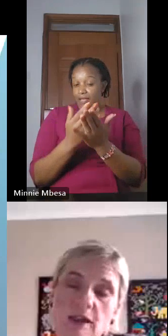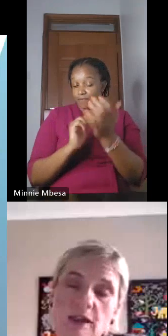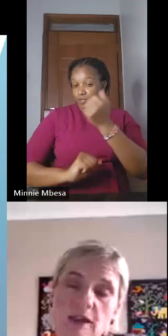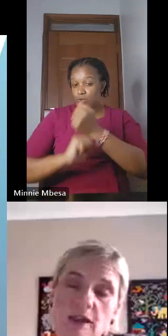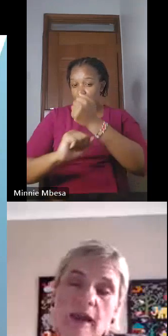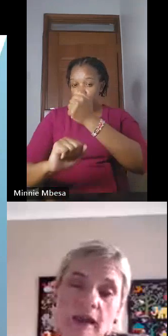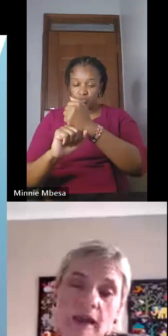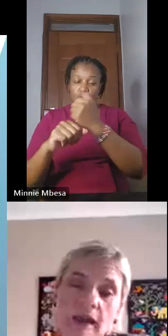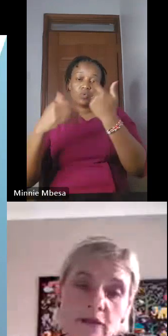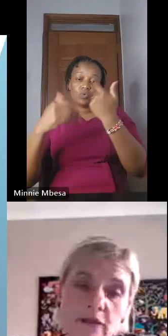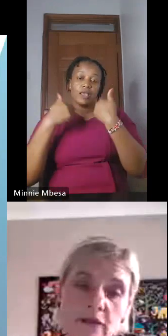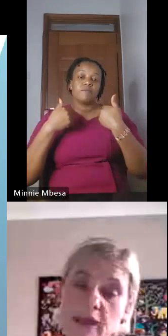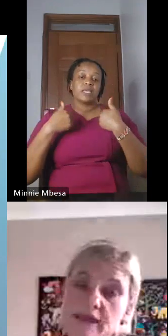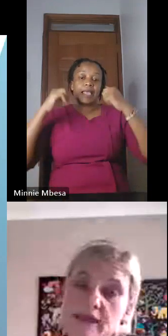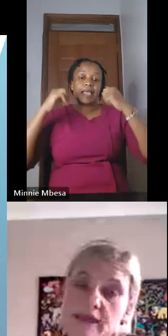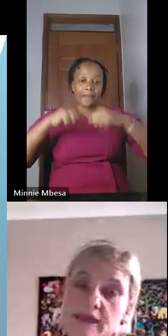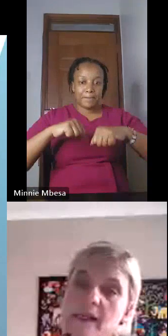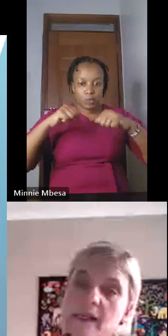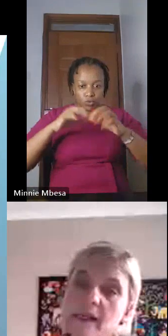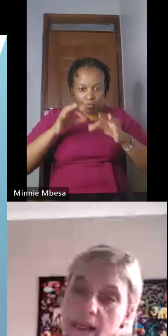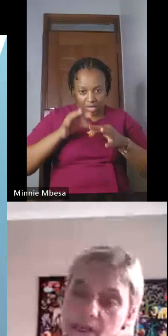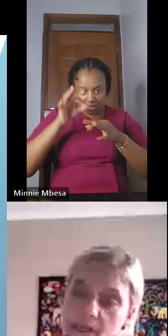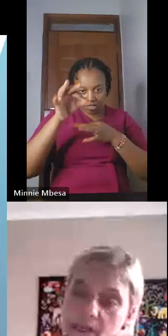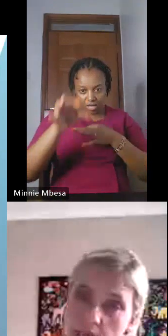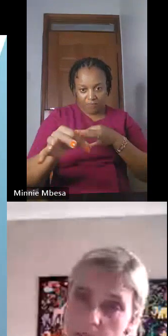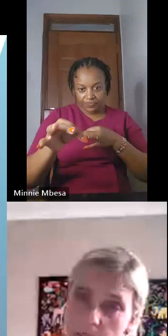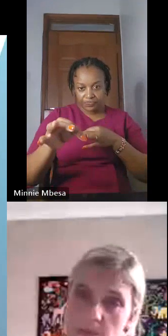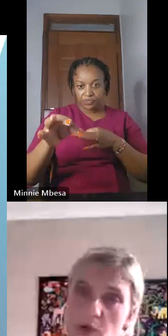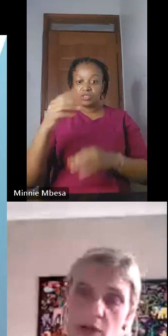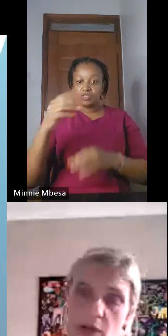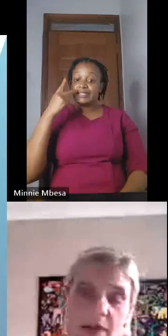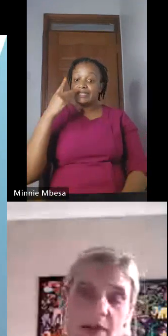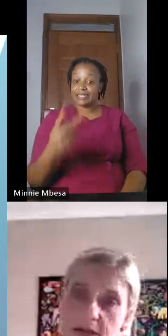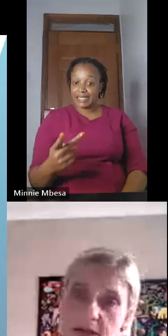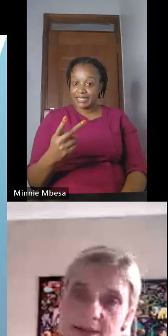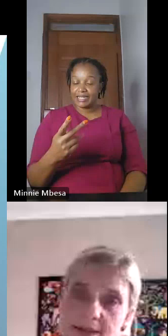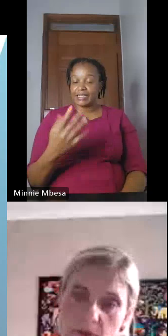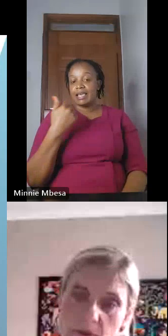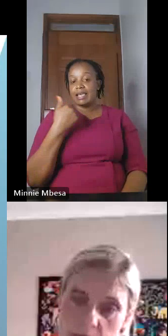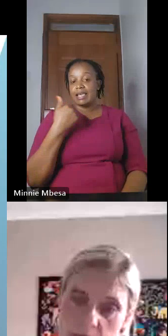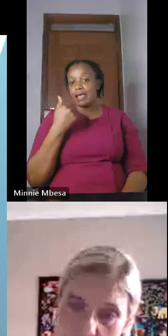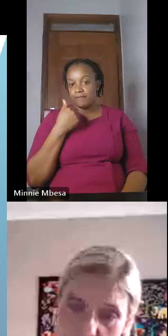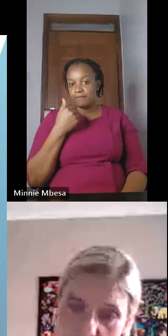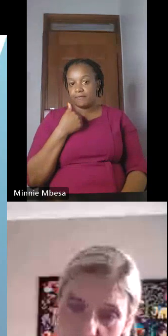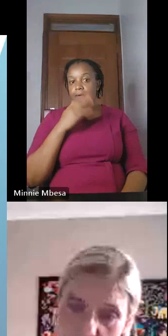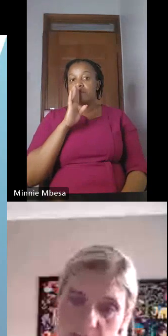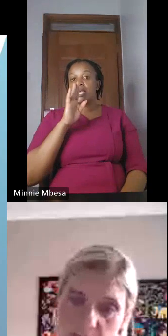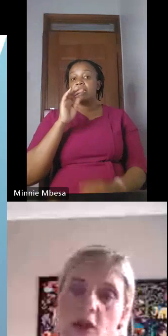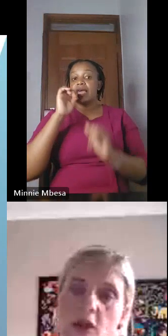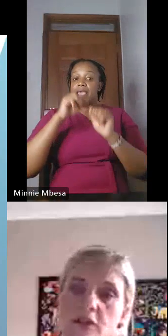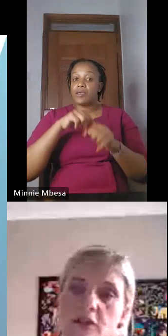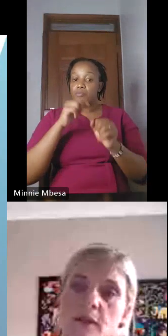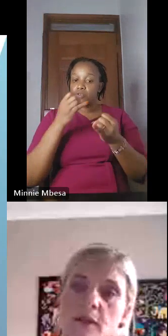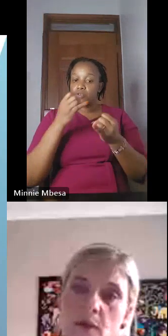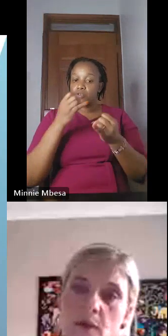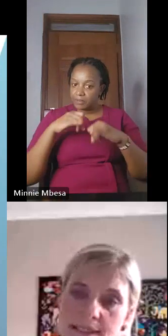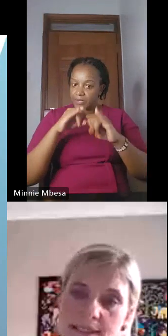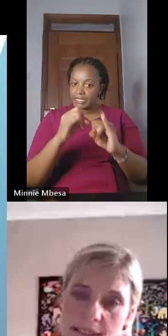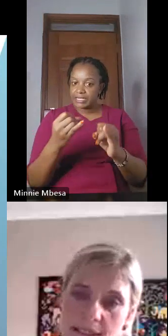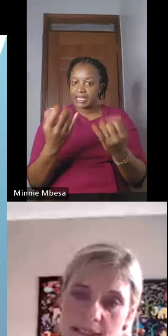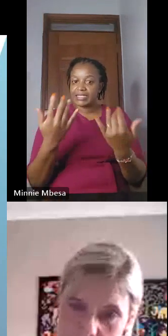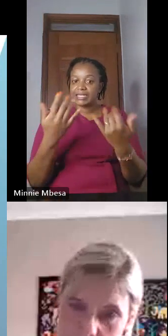to measure that they have been able to implement what we call their reintegration action plans to